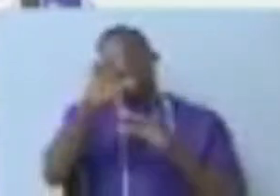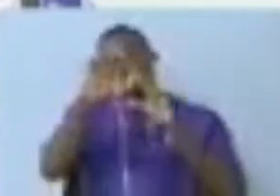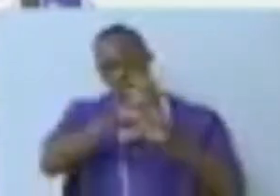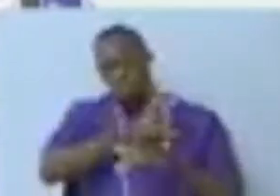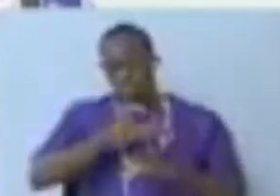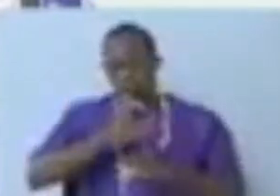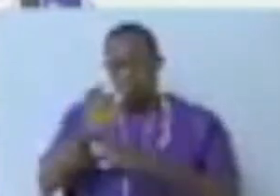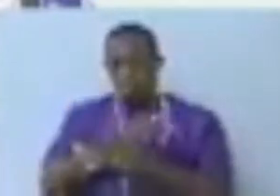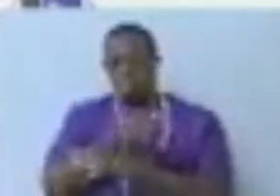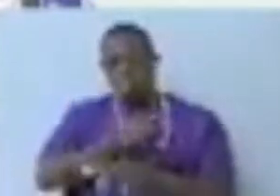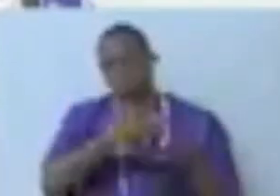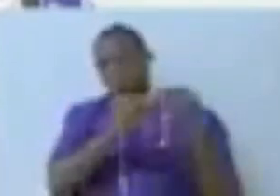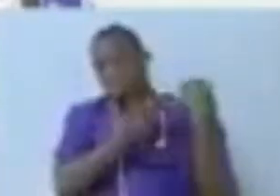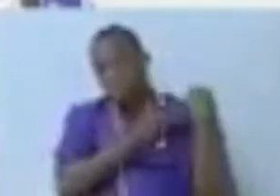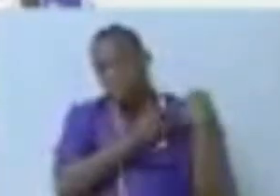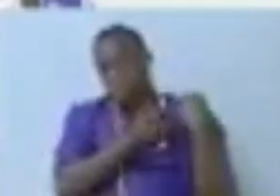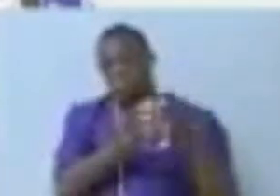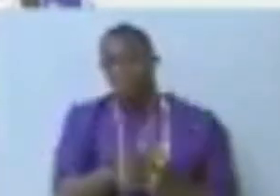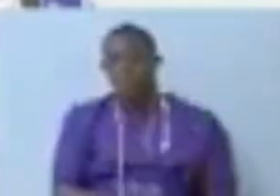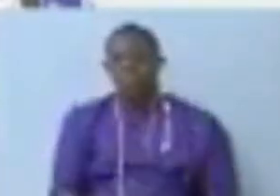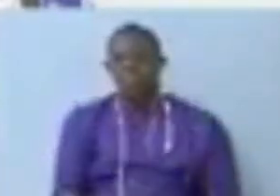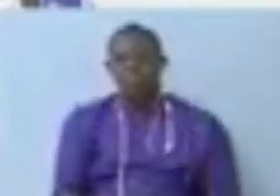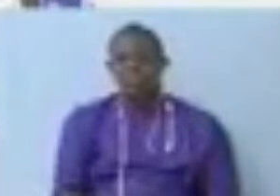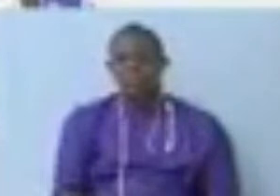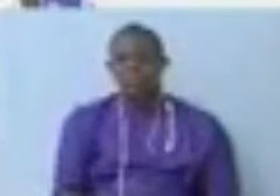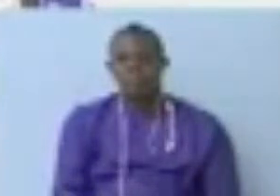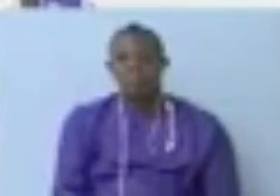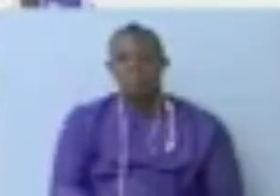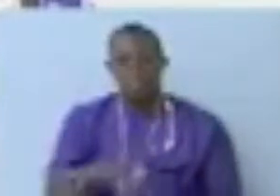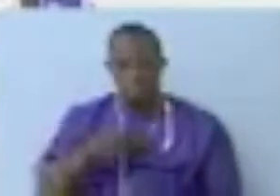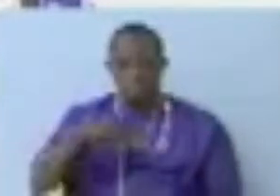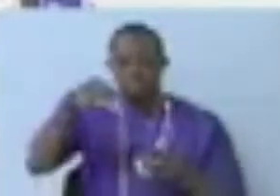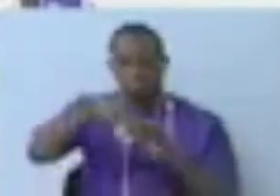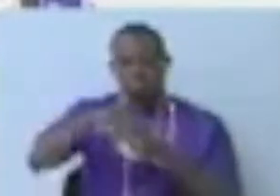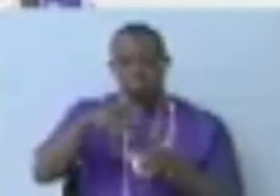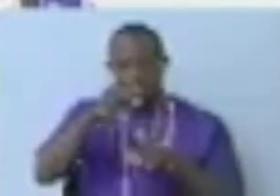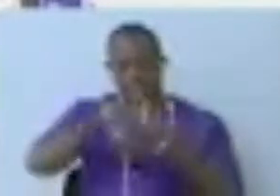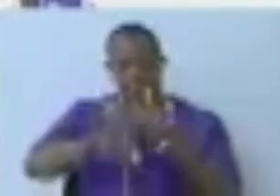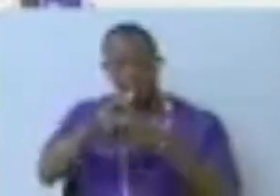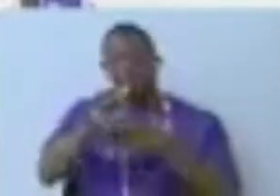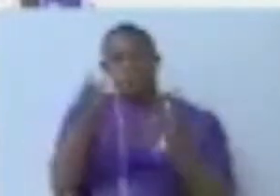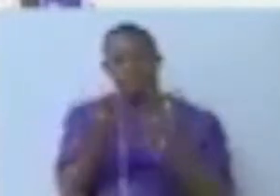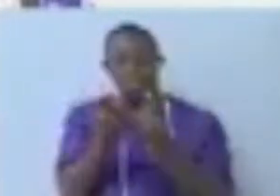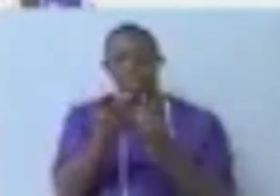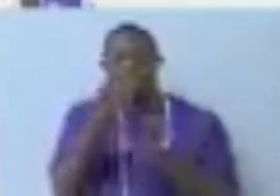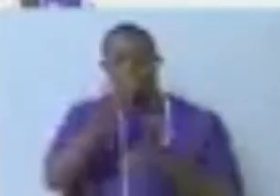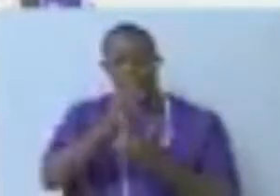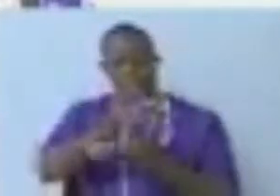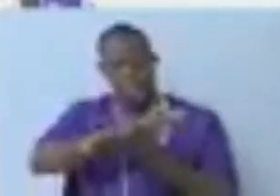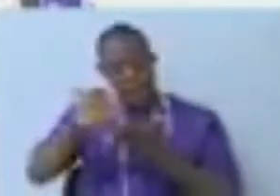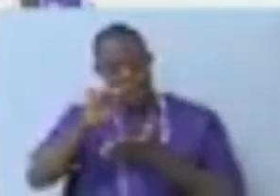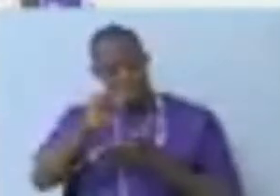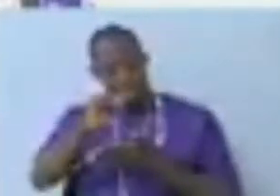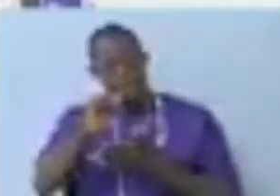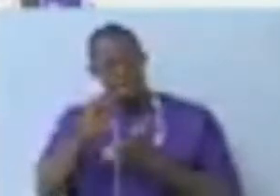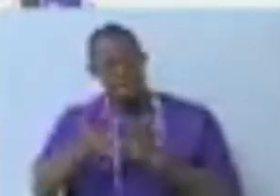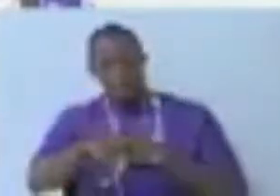wala maralo koto. I want to interject there. So we clear that point, then we move on. When